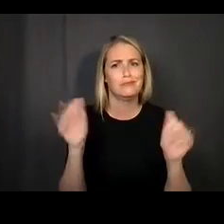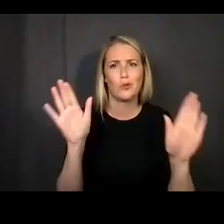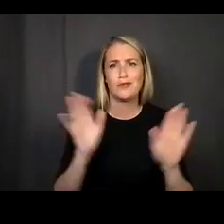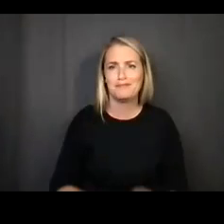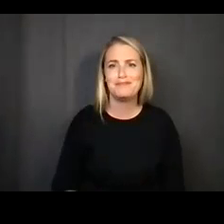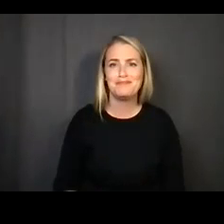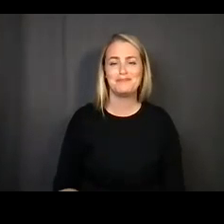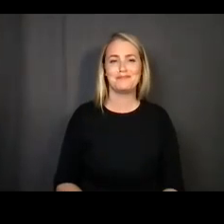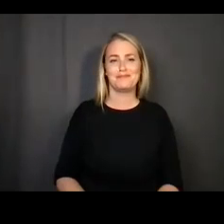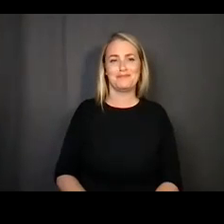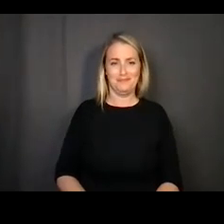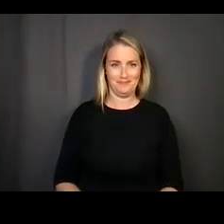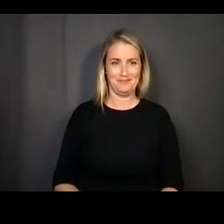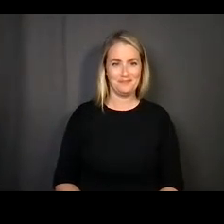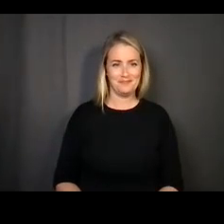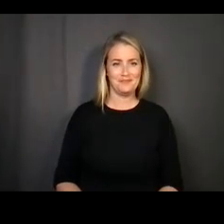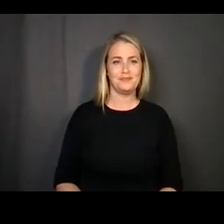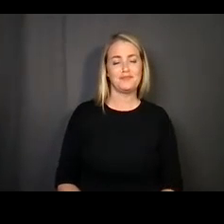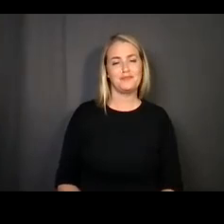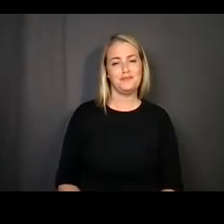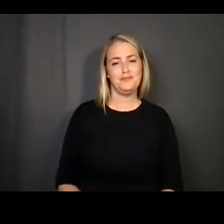muy buena herramienta.